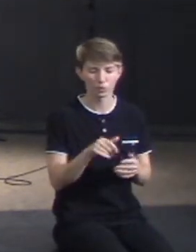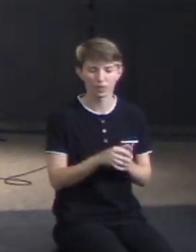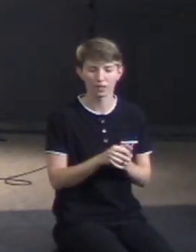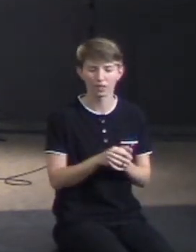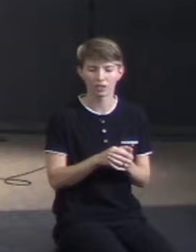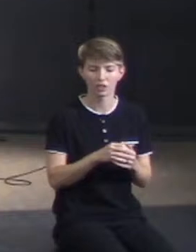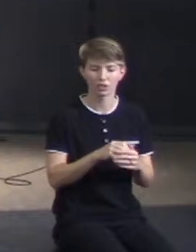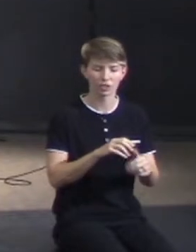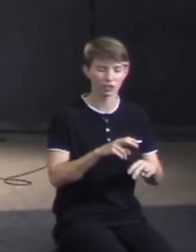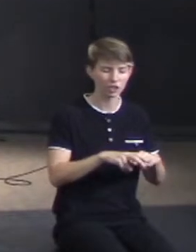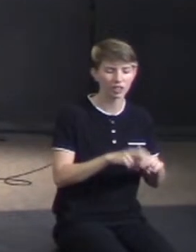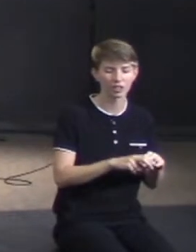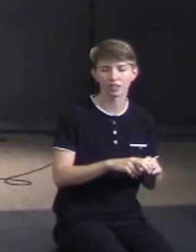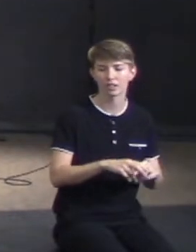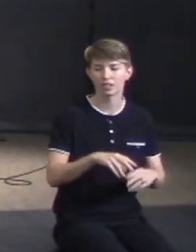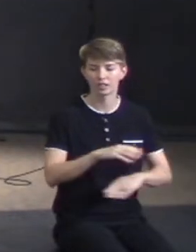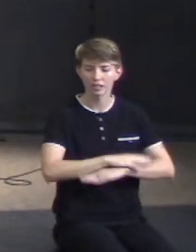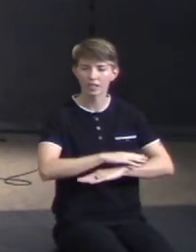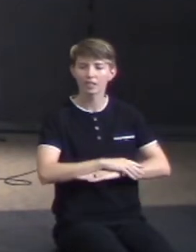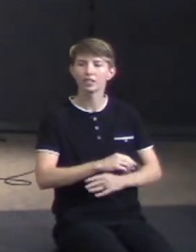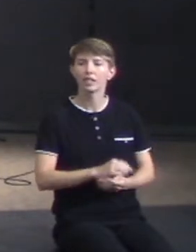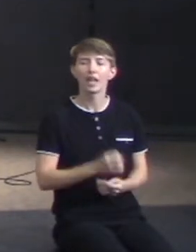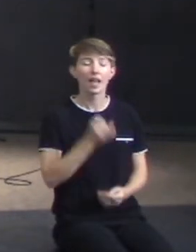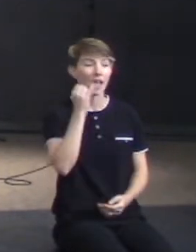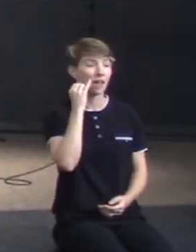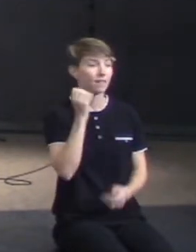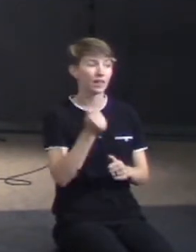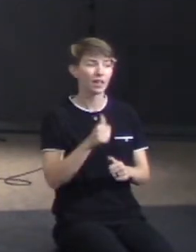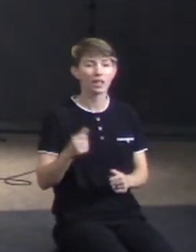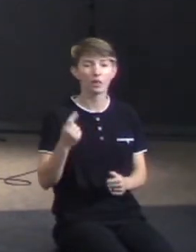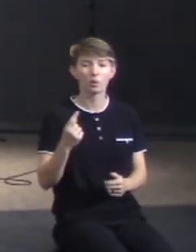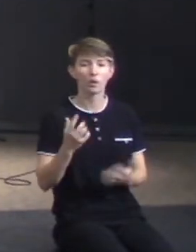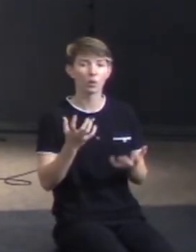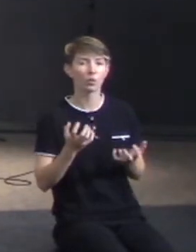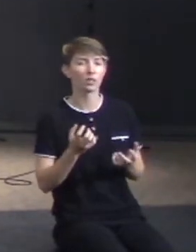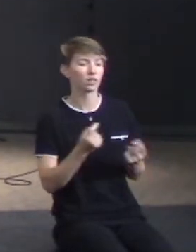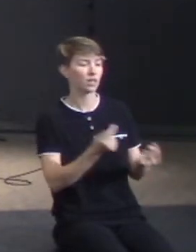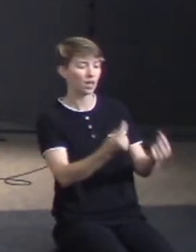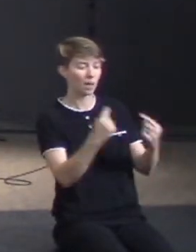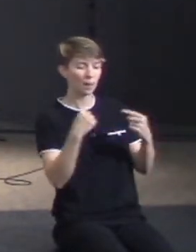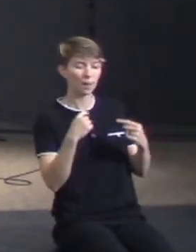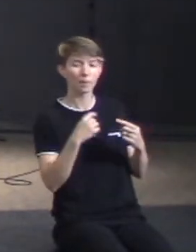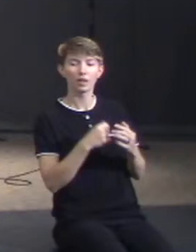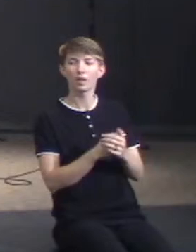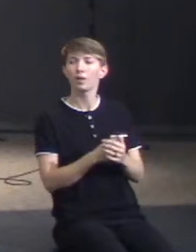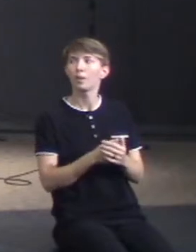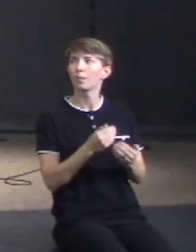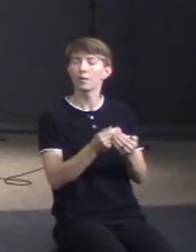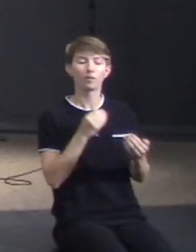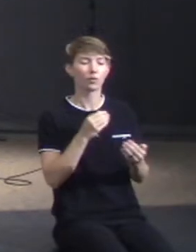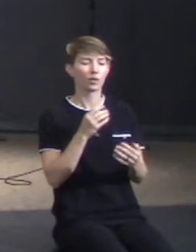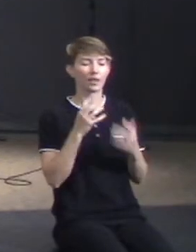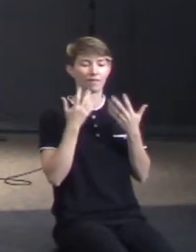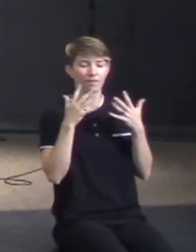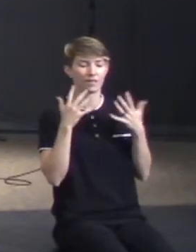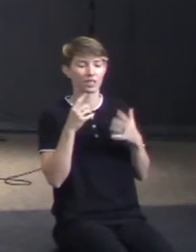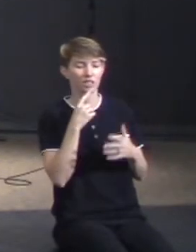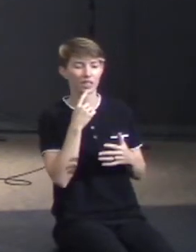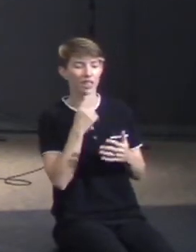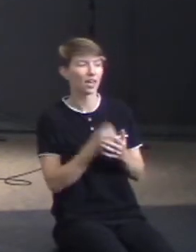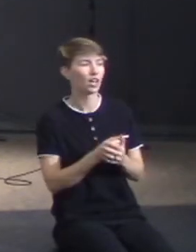if anyone would want to come up. And before he could even finish that statement, 1,200 young people